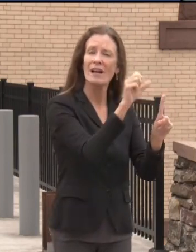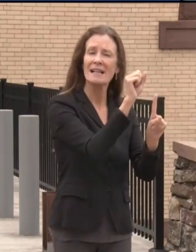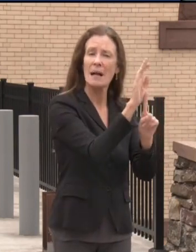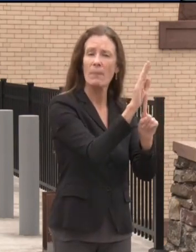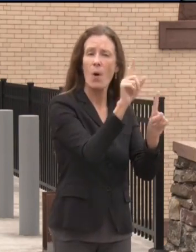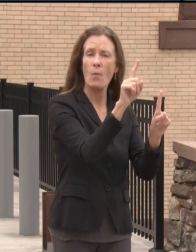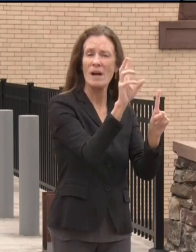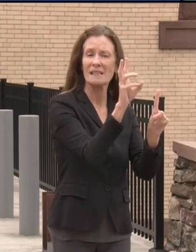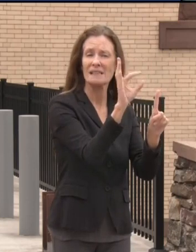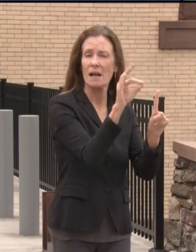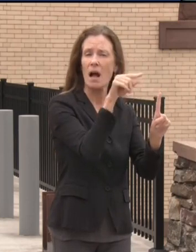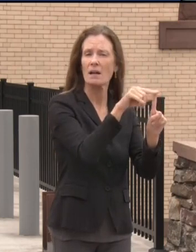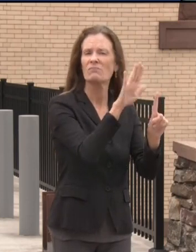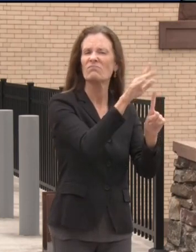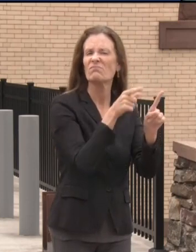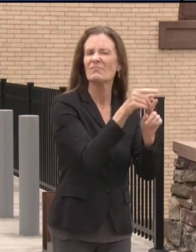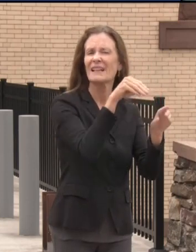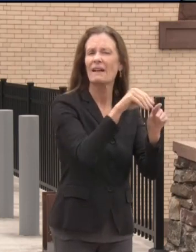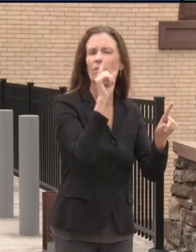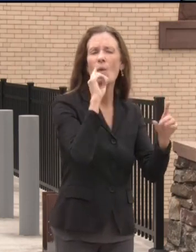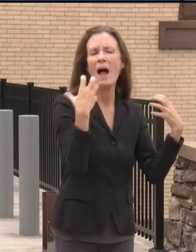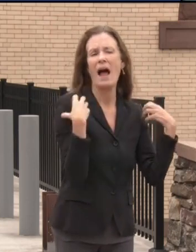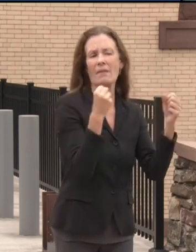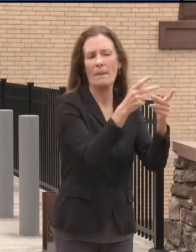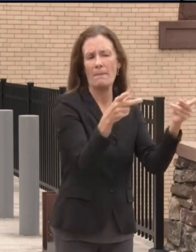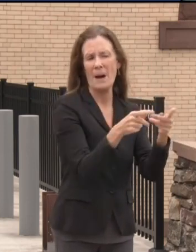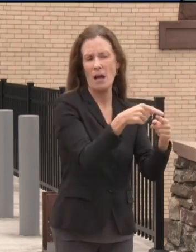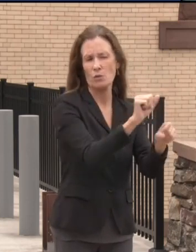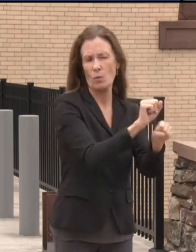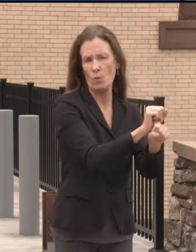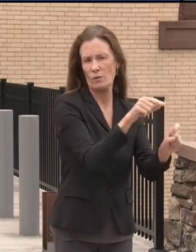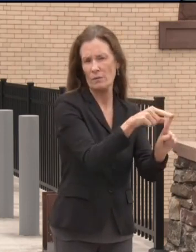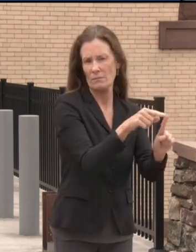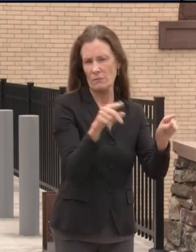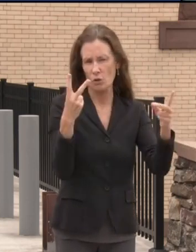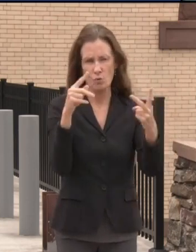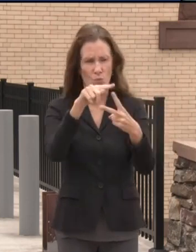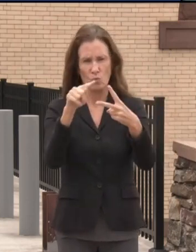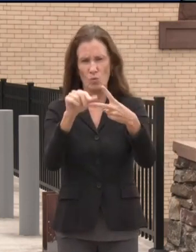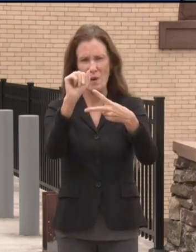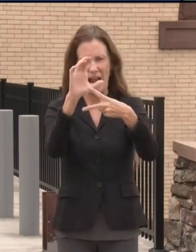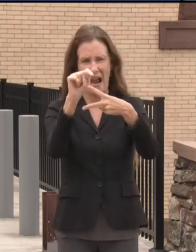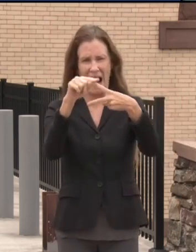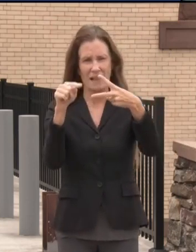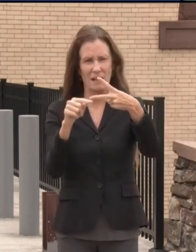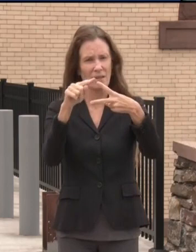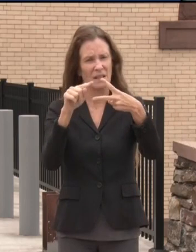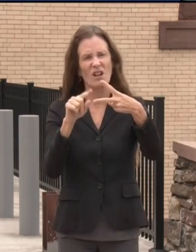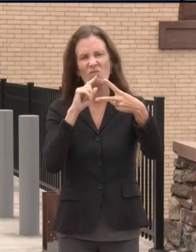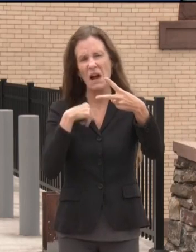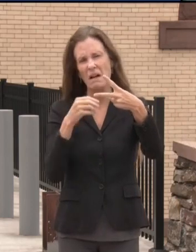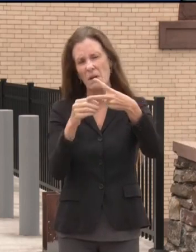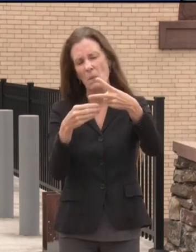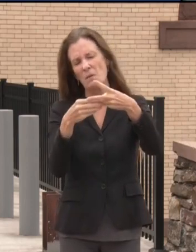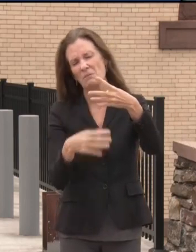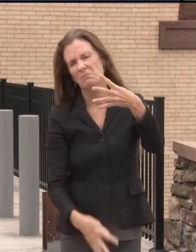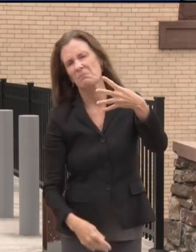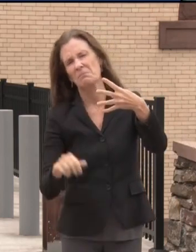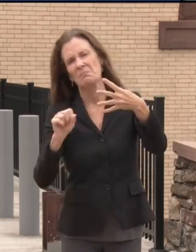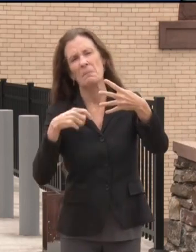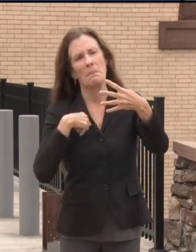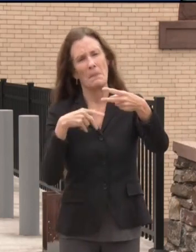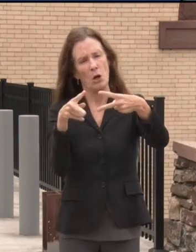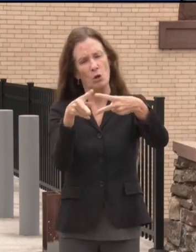Is your two options that the General Assembly can act on now. These are two options, and there are many others that would provide Pennsylvanians with this critical